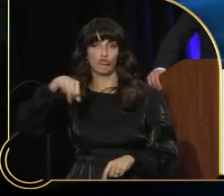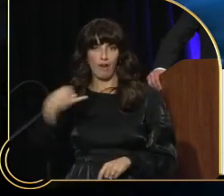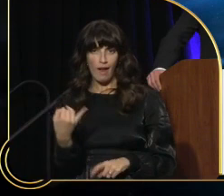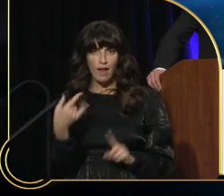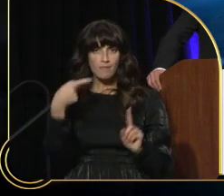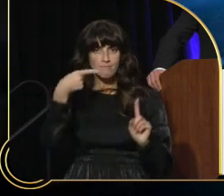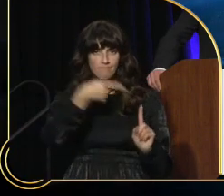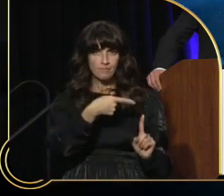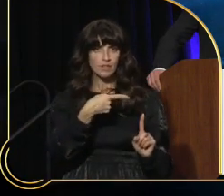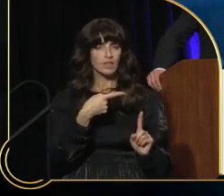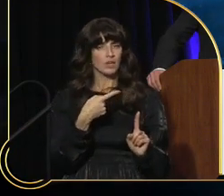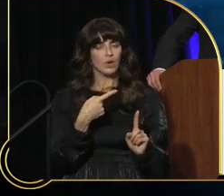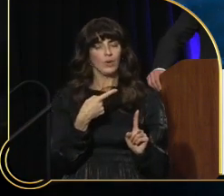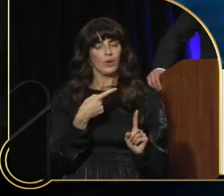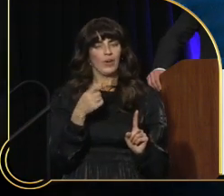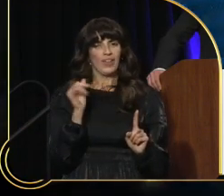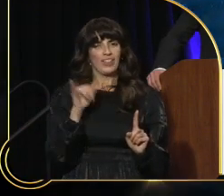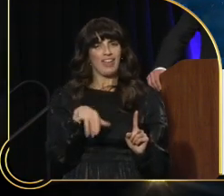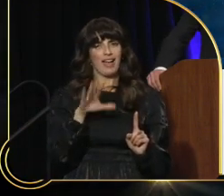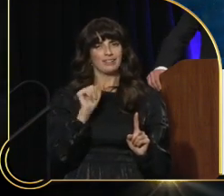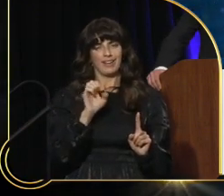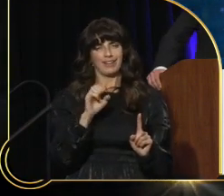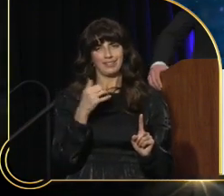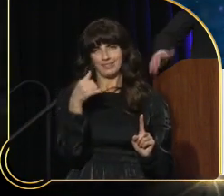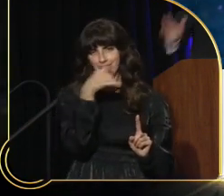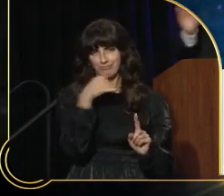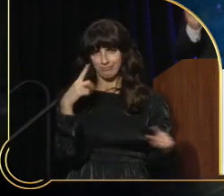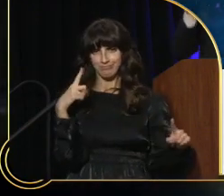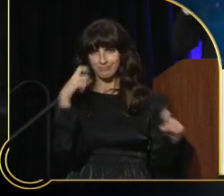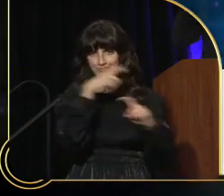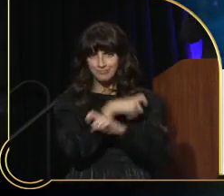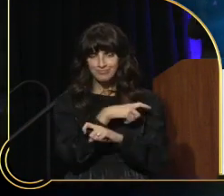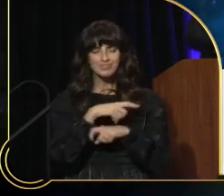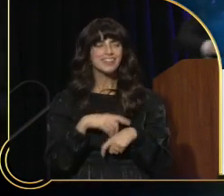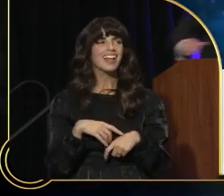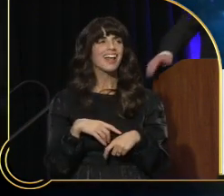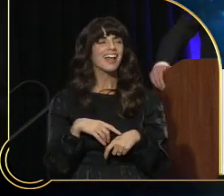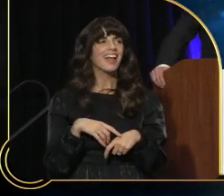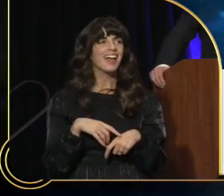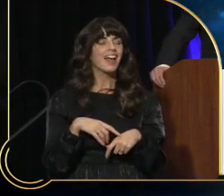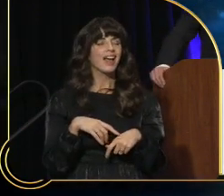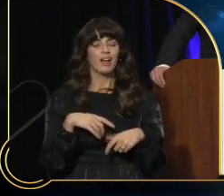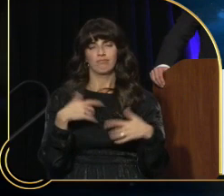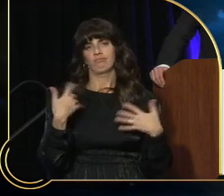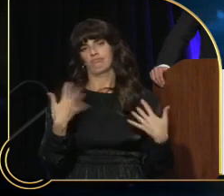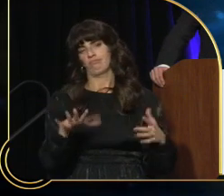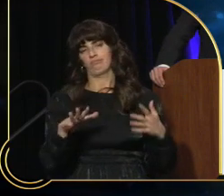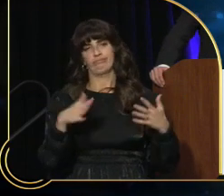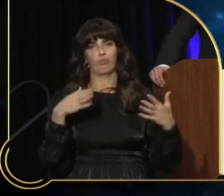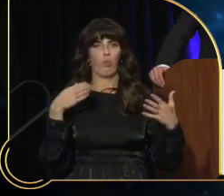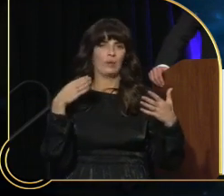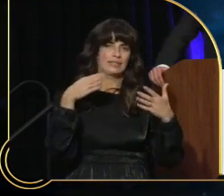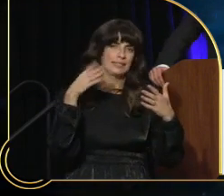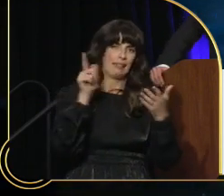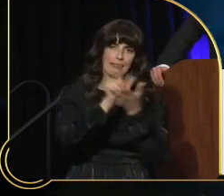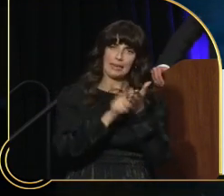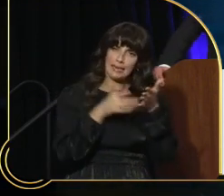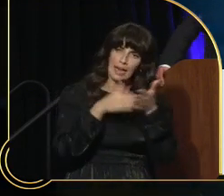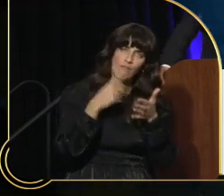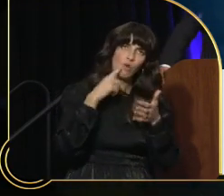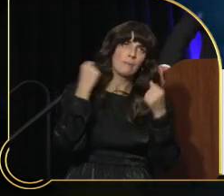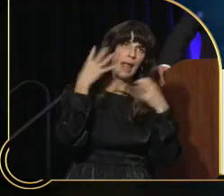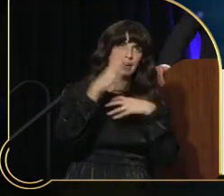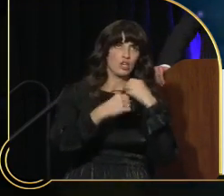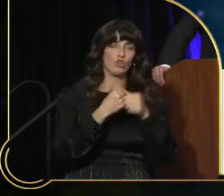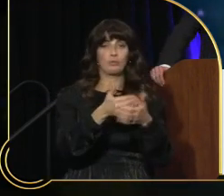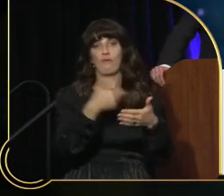on a very star-crossed case that was a case that had been litigated for many years before I walked into the Department